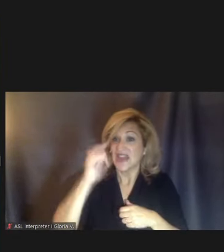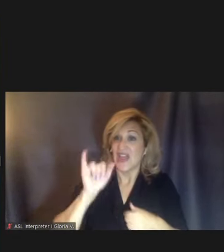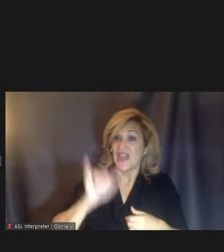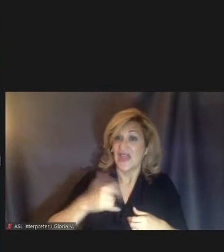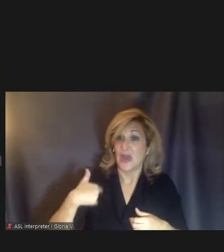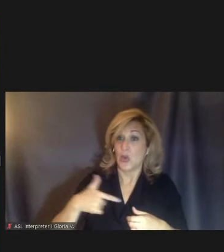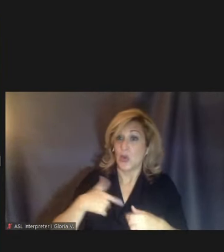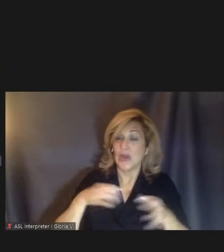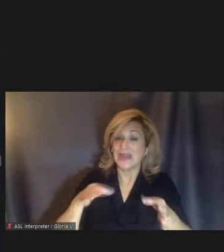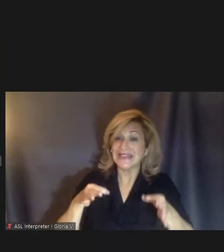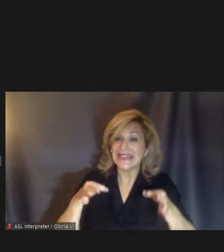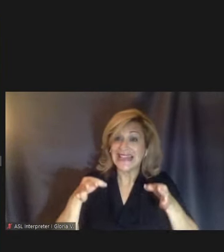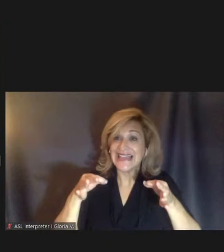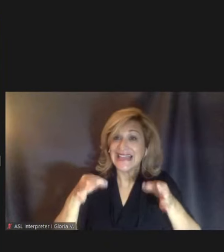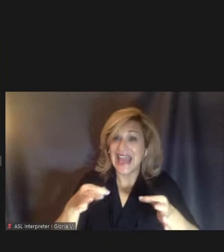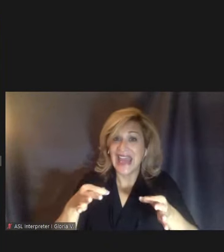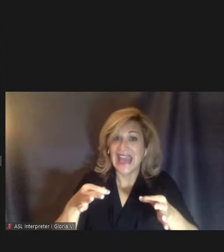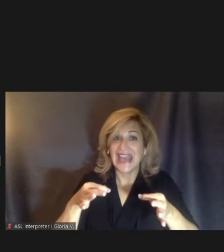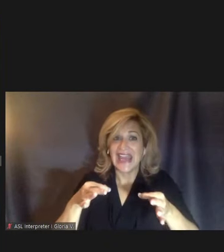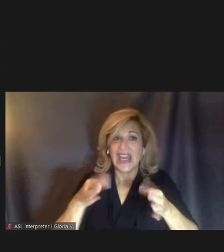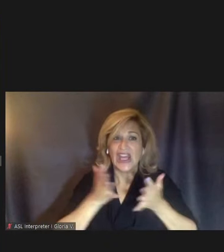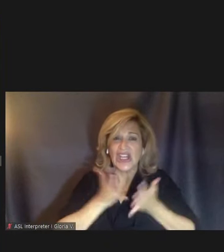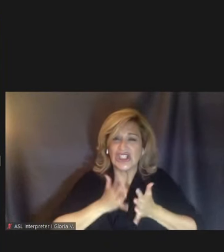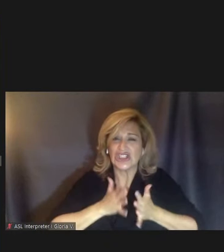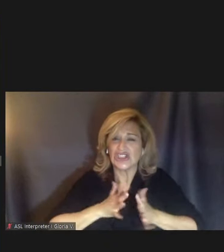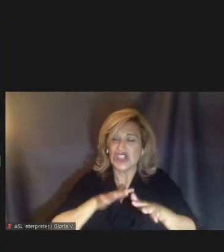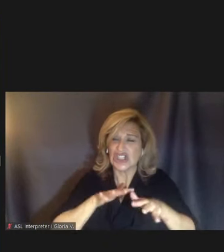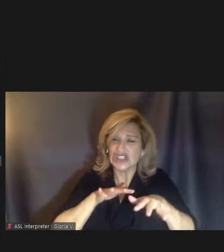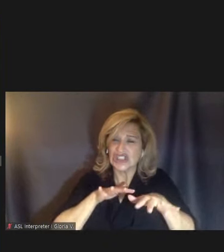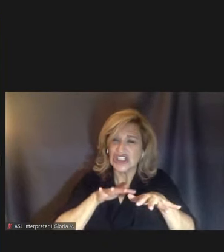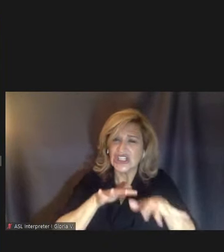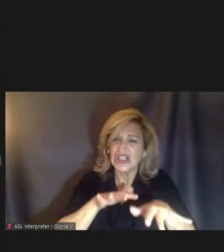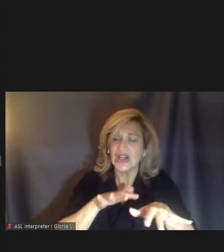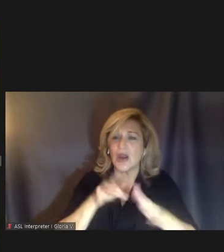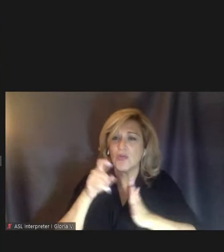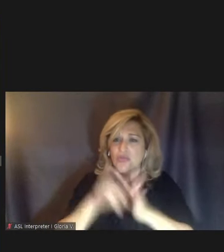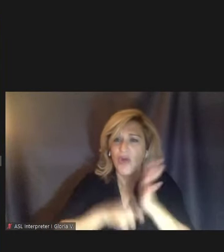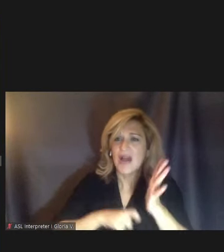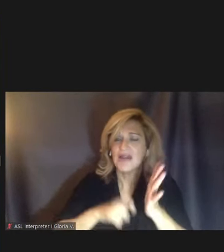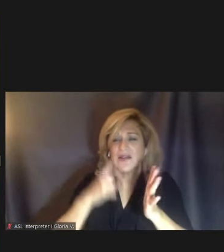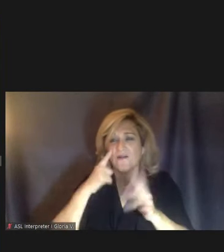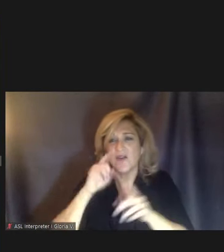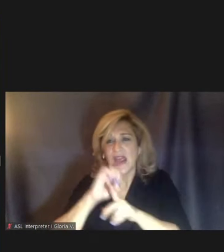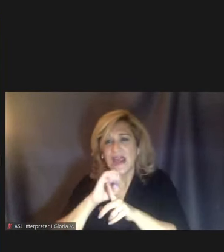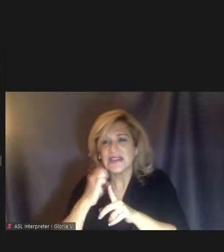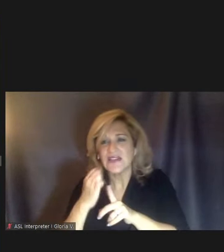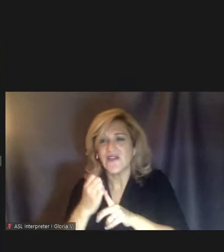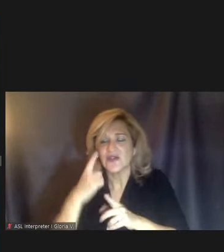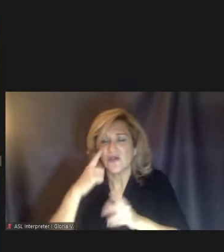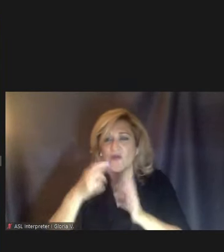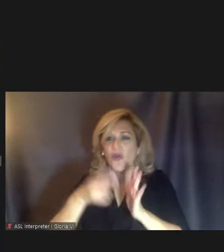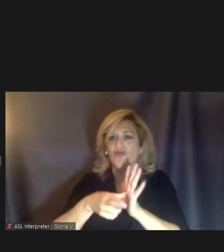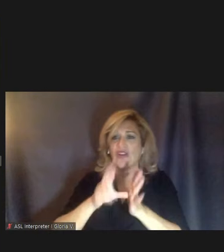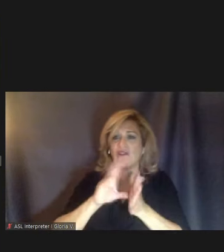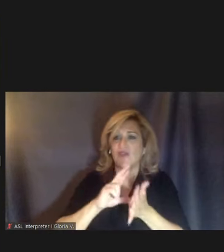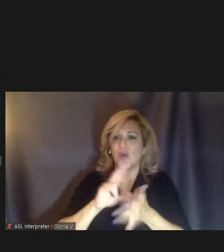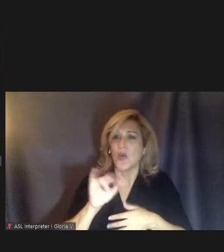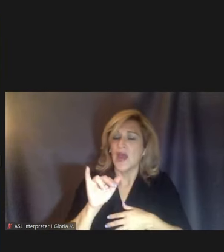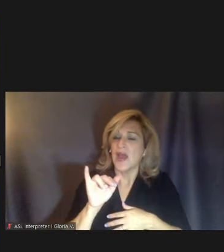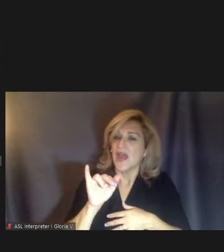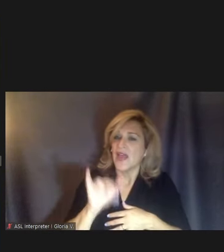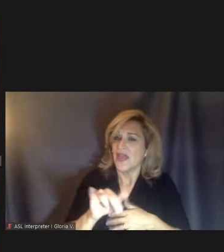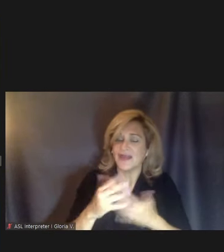delaying congestion pricing for months on end for an environmental review is just